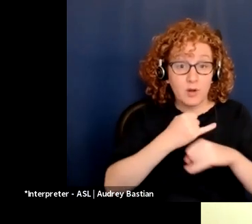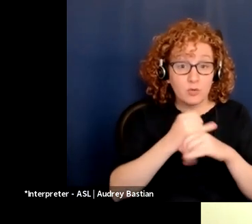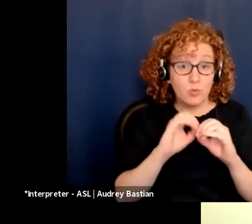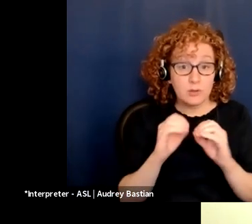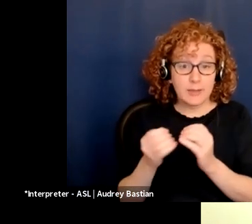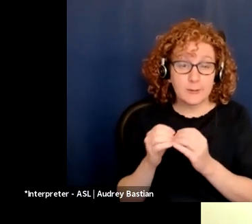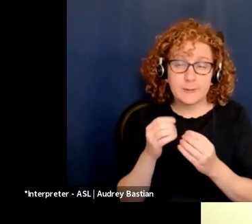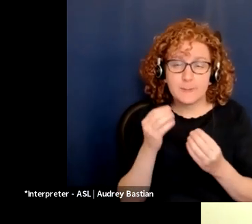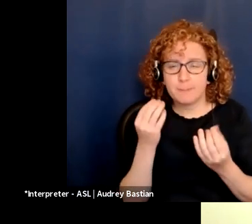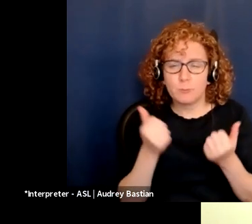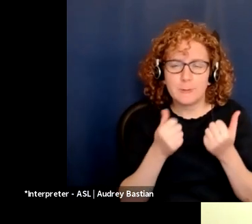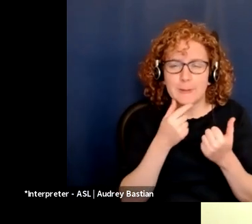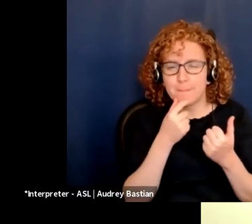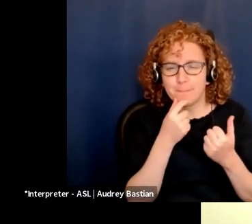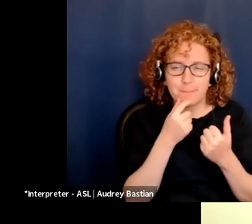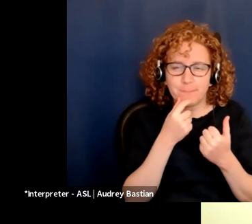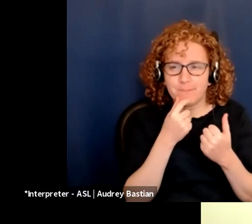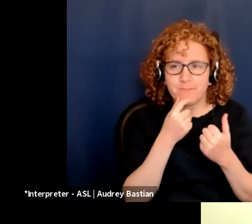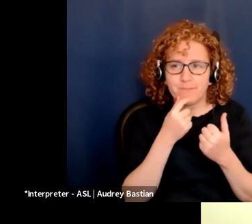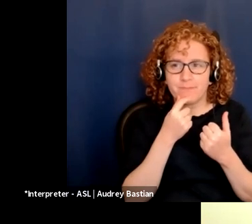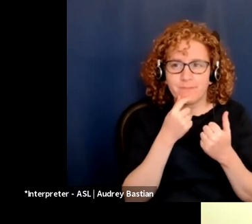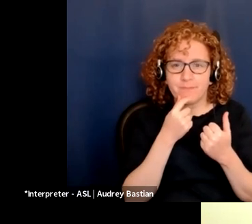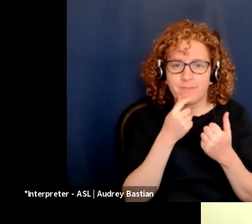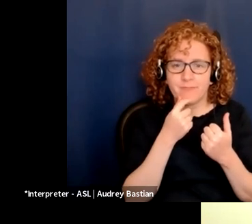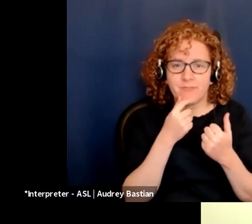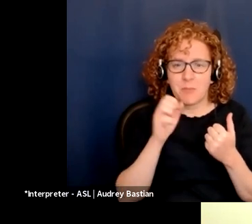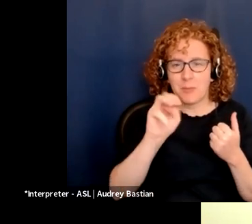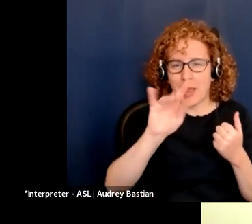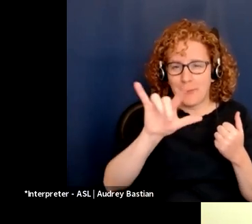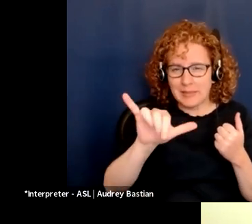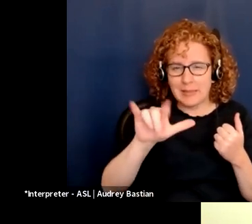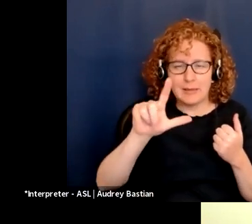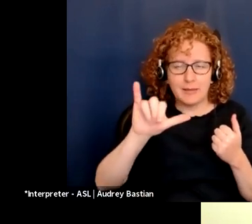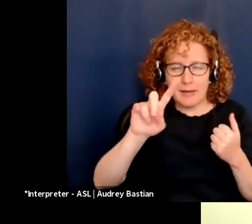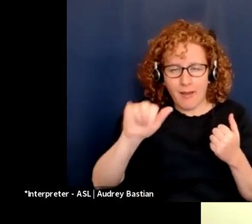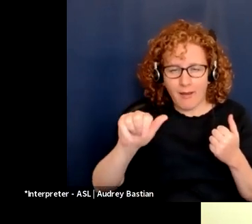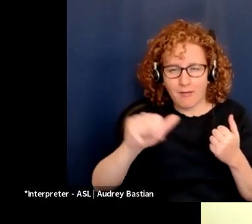organizations. This might be an Emily or Lydia question completely.